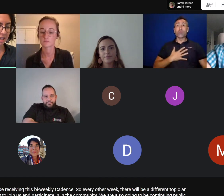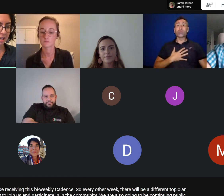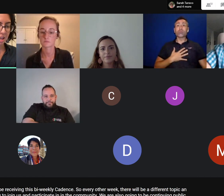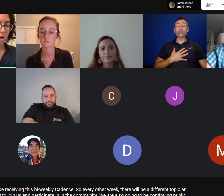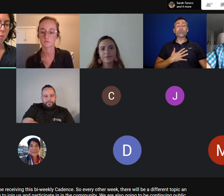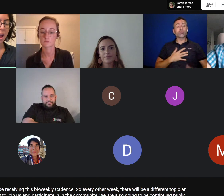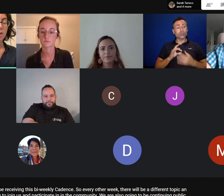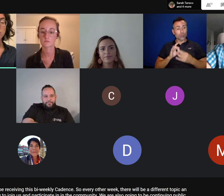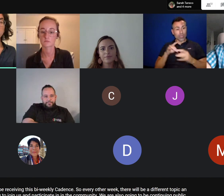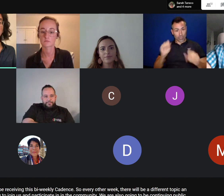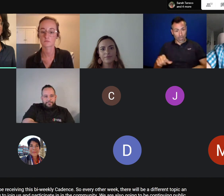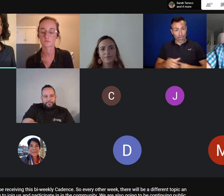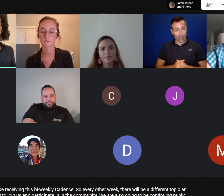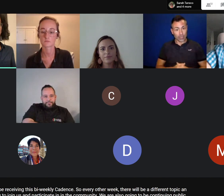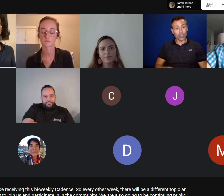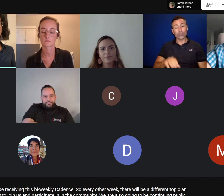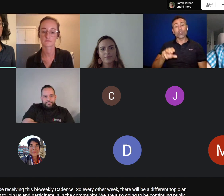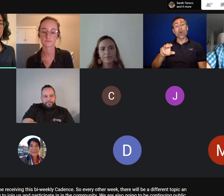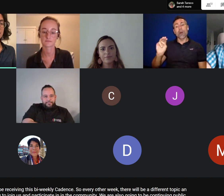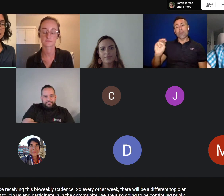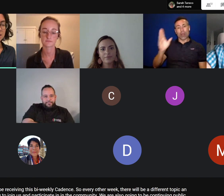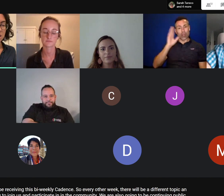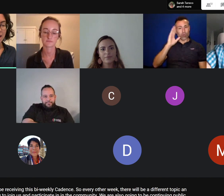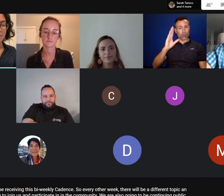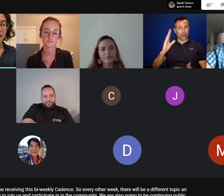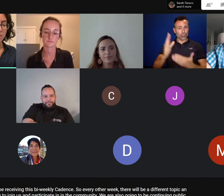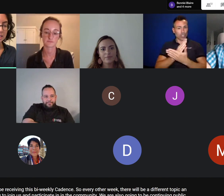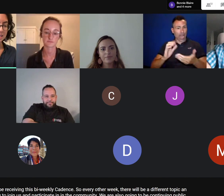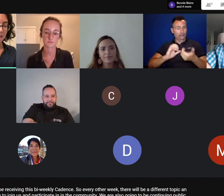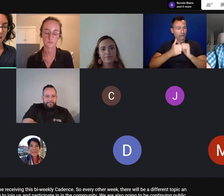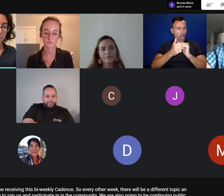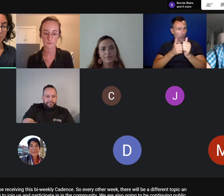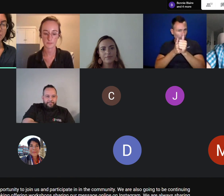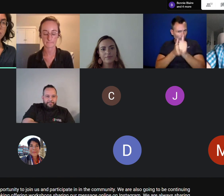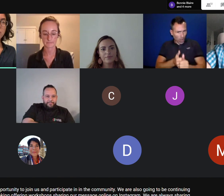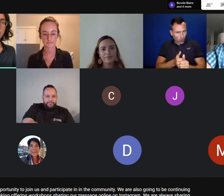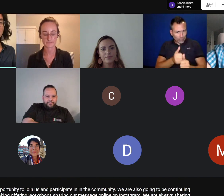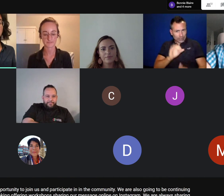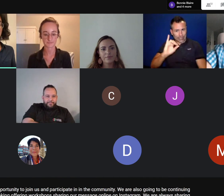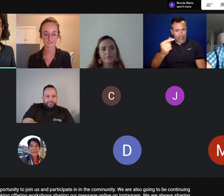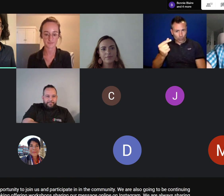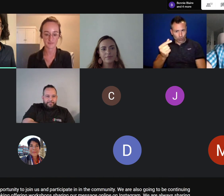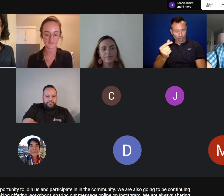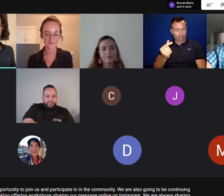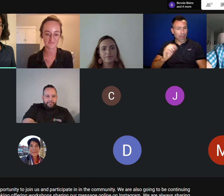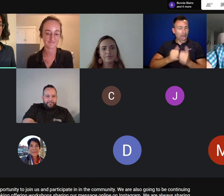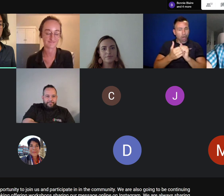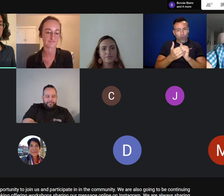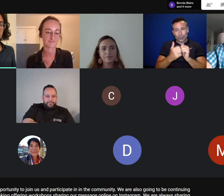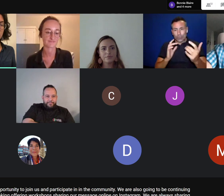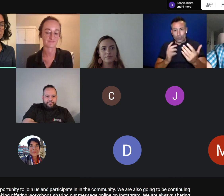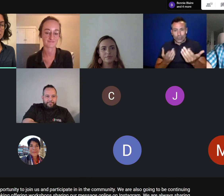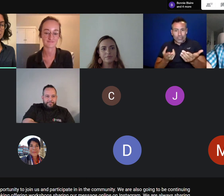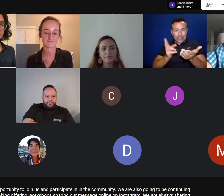is sharing how you can follow us on Instagram, how you can sign up for our newsletter, and we really hope to see some